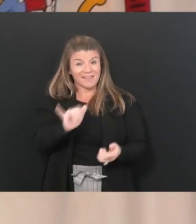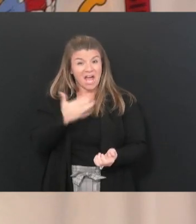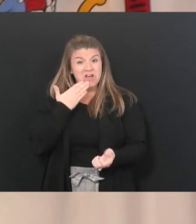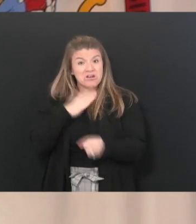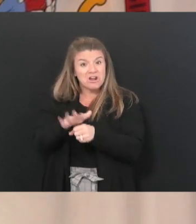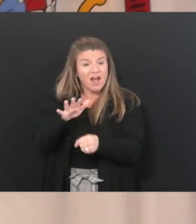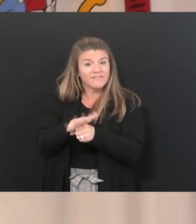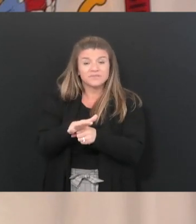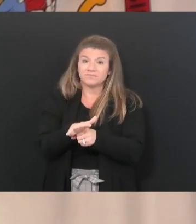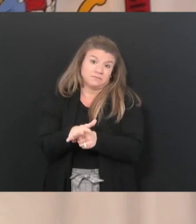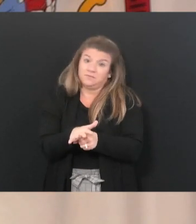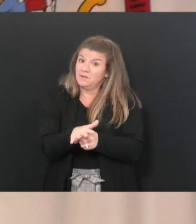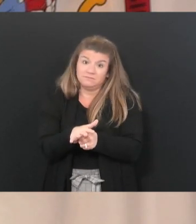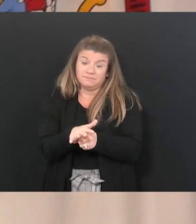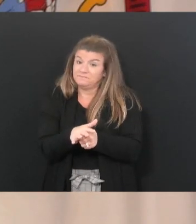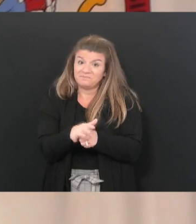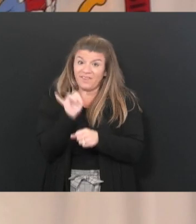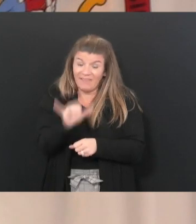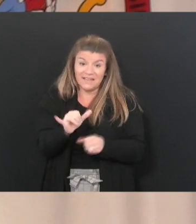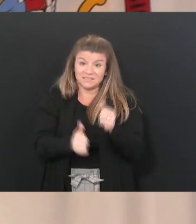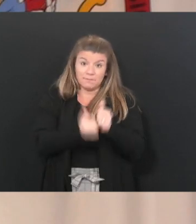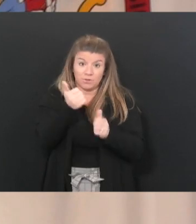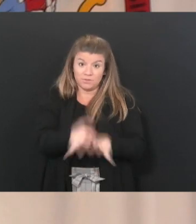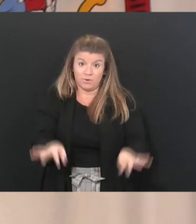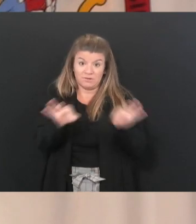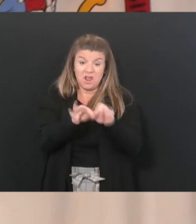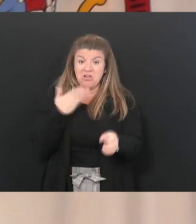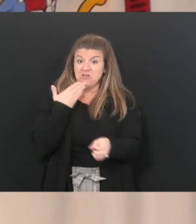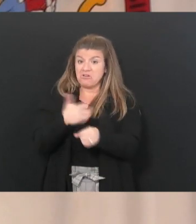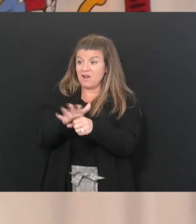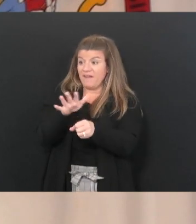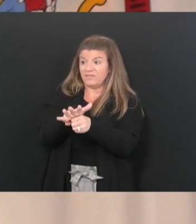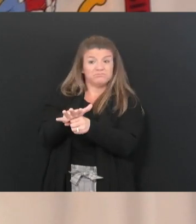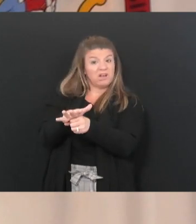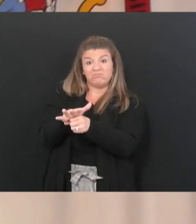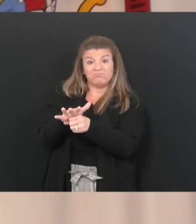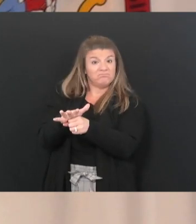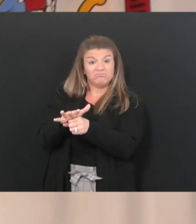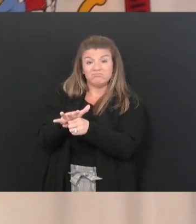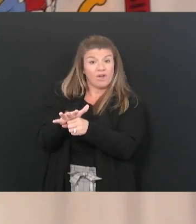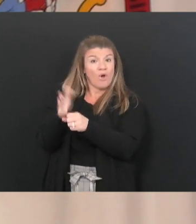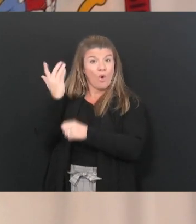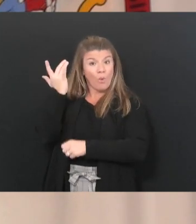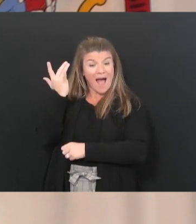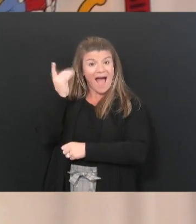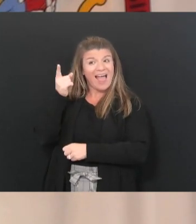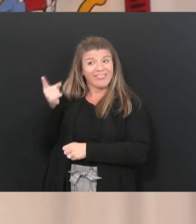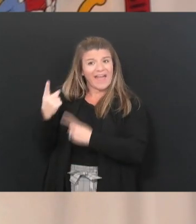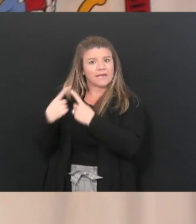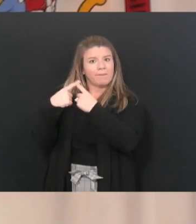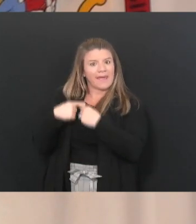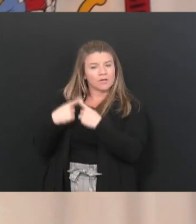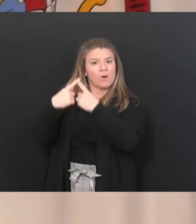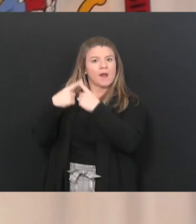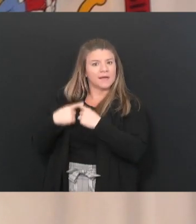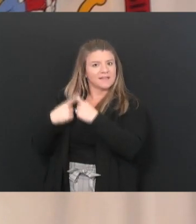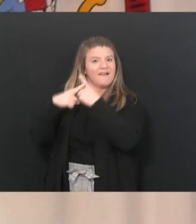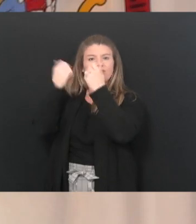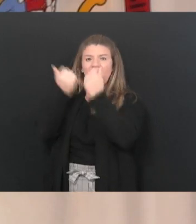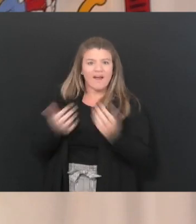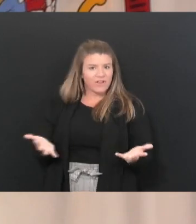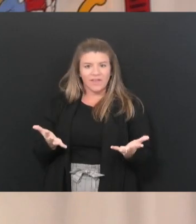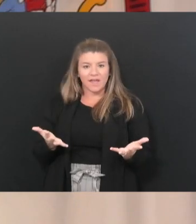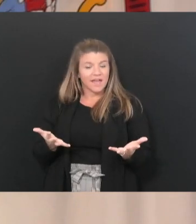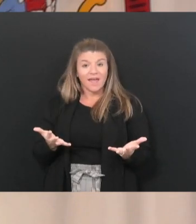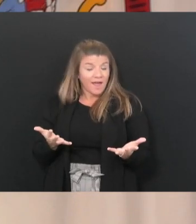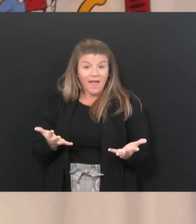when it really boils right down to it. That's not good enough, because there's people that depend on us beyond belief, and to be